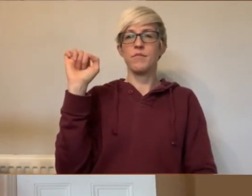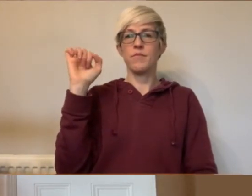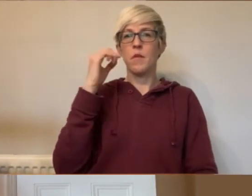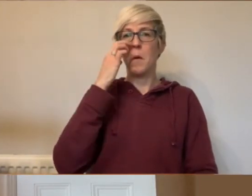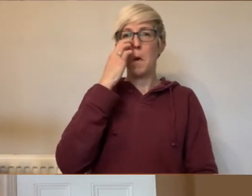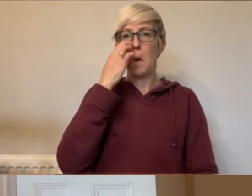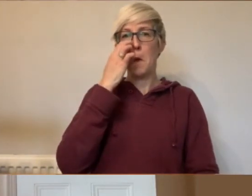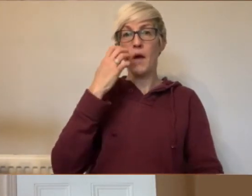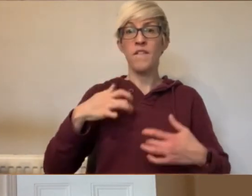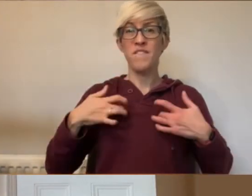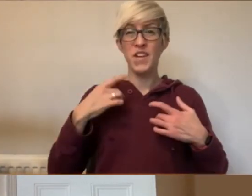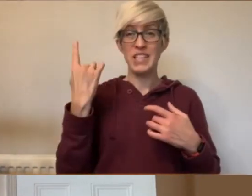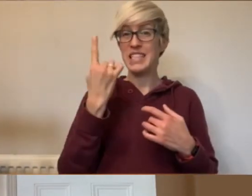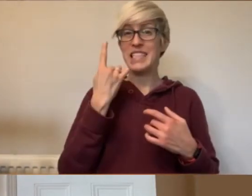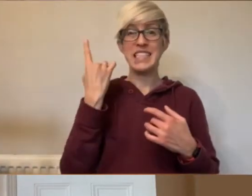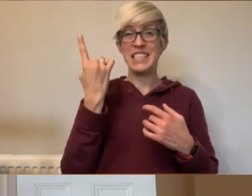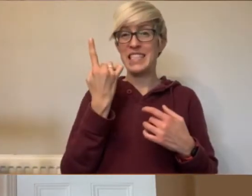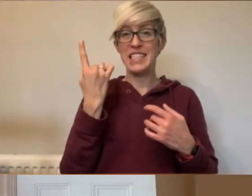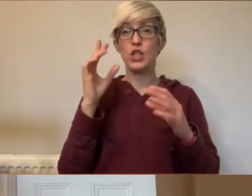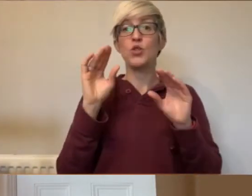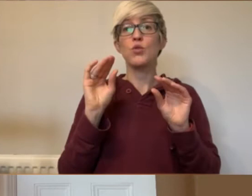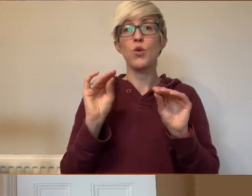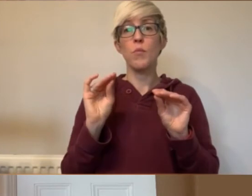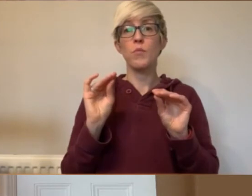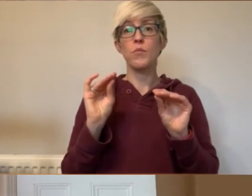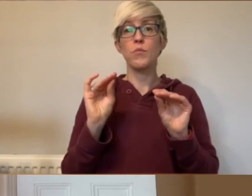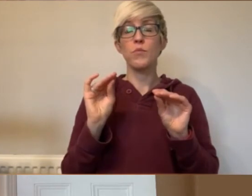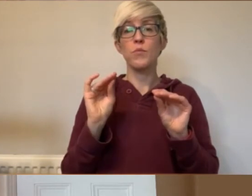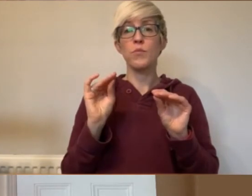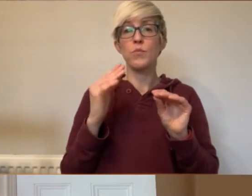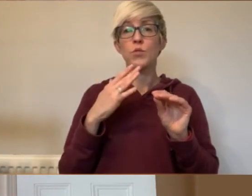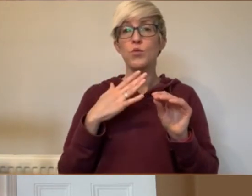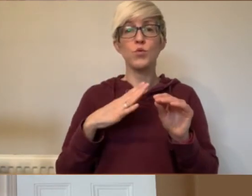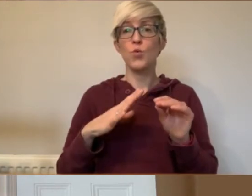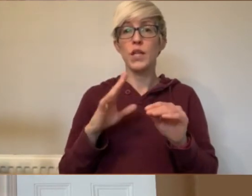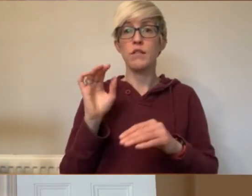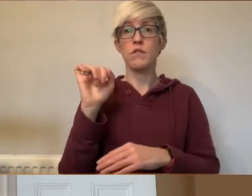If this makes you feel dizzy, make the movement really small.